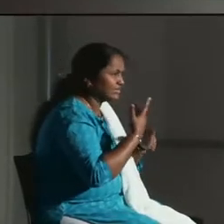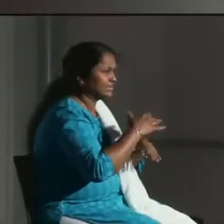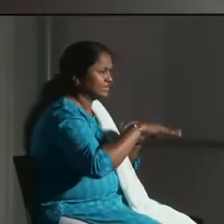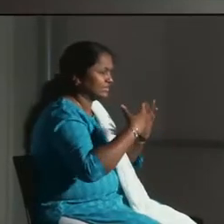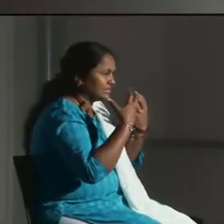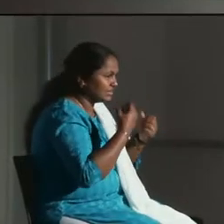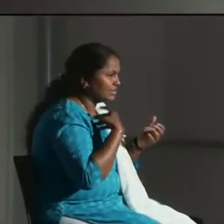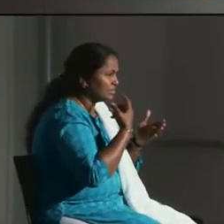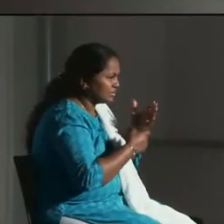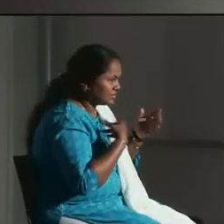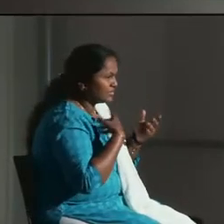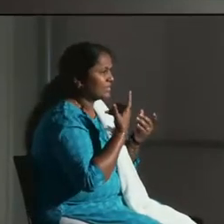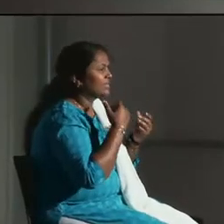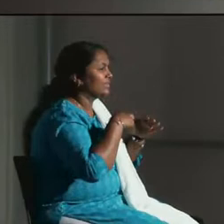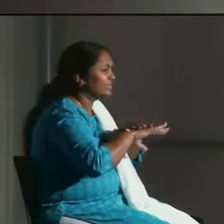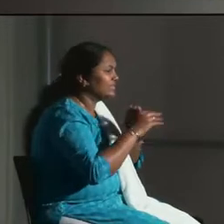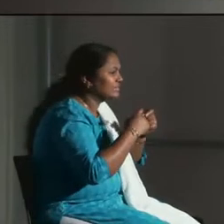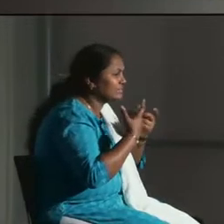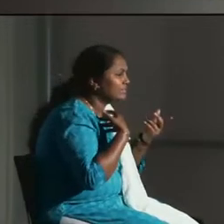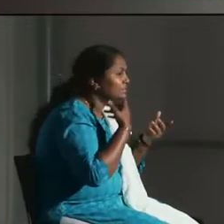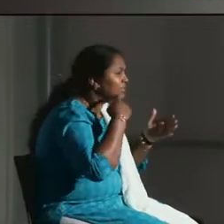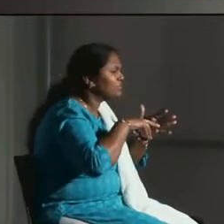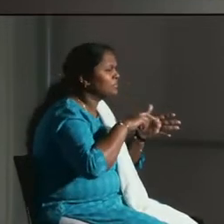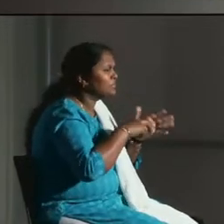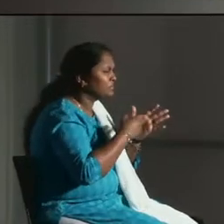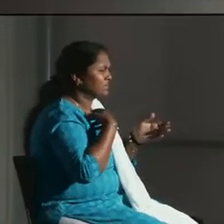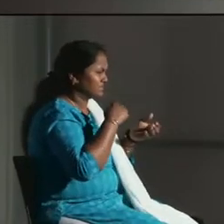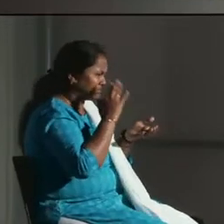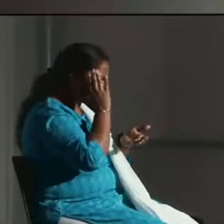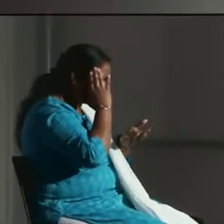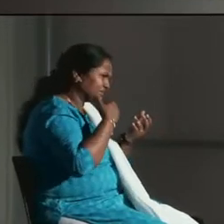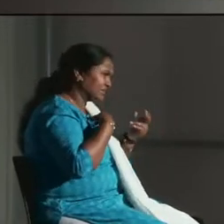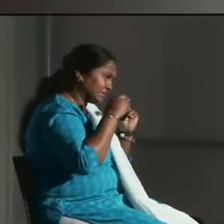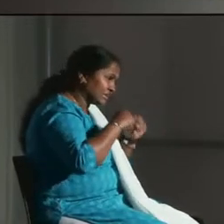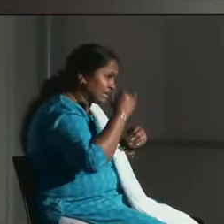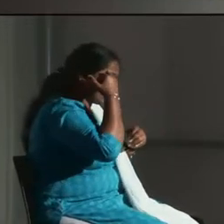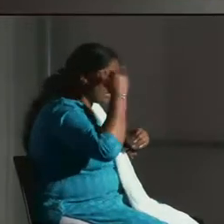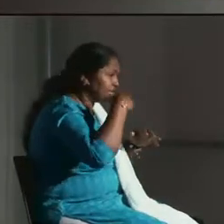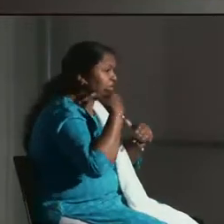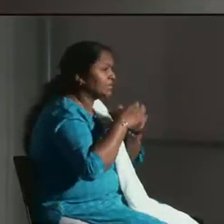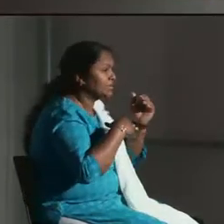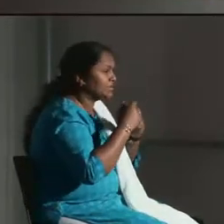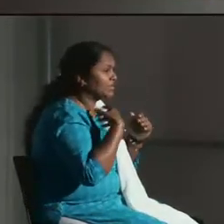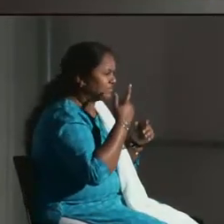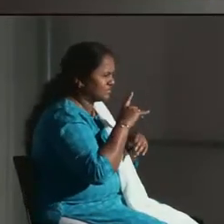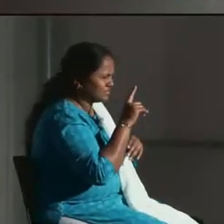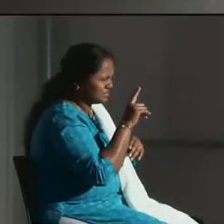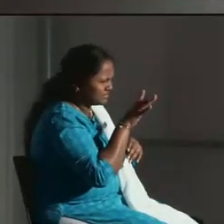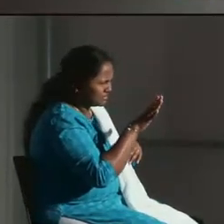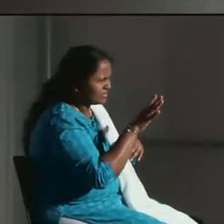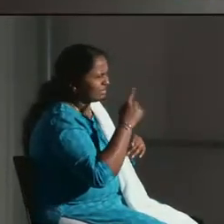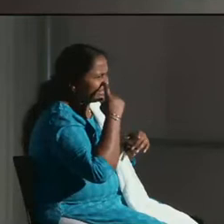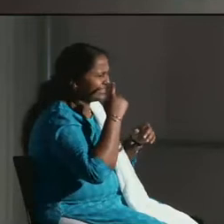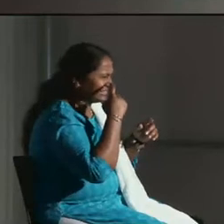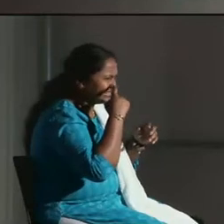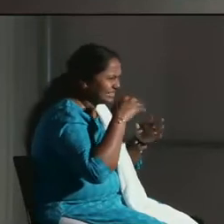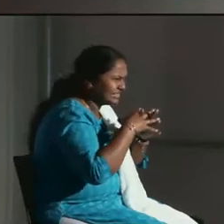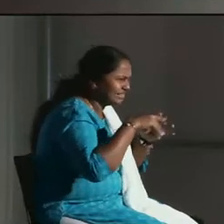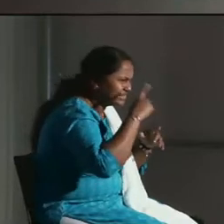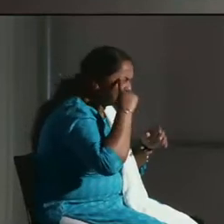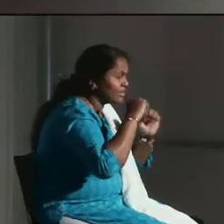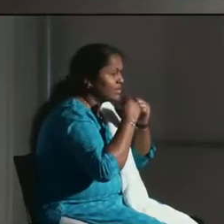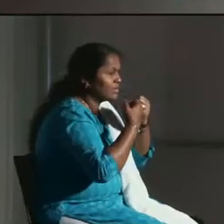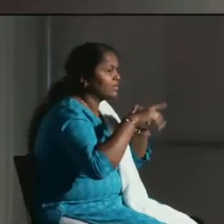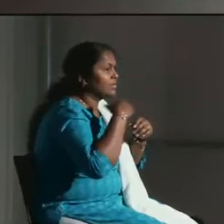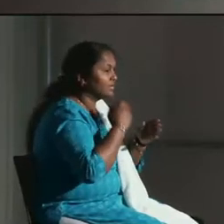is feminist solidarity? So Need to Sleep really as an idea has been built by nearly 50 feminist collectives and